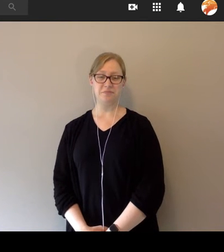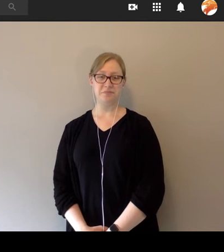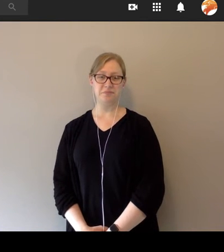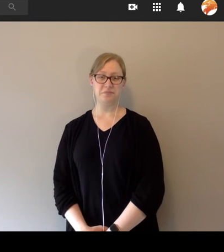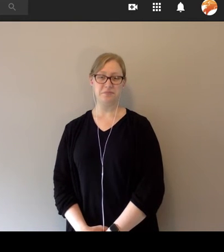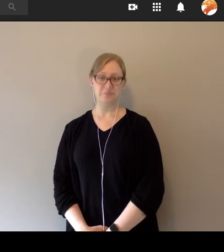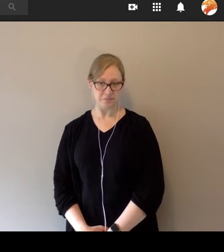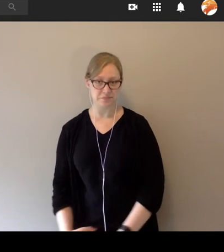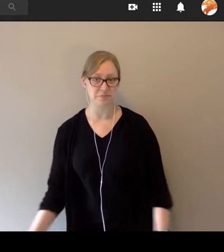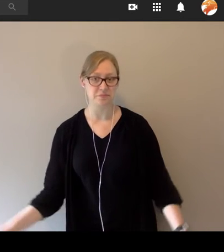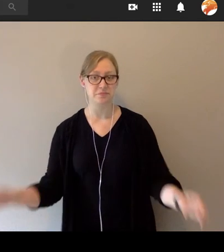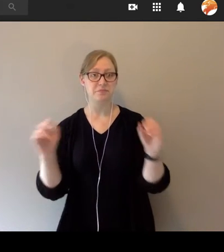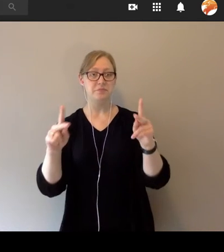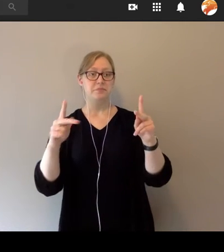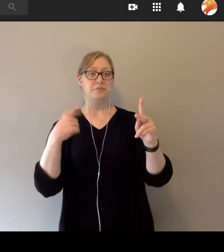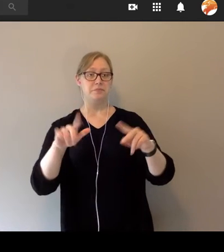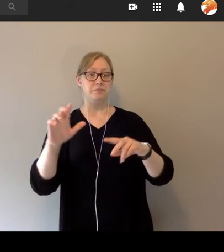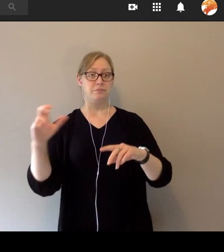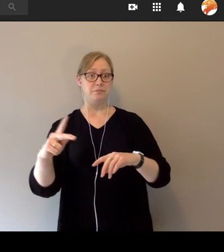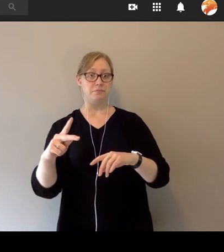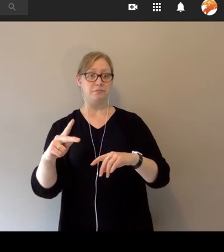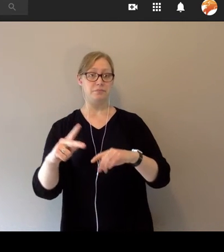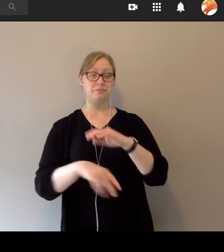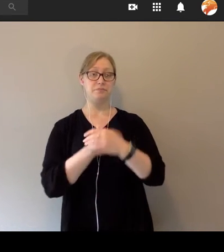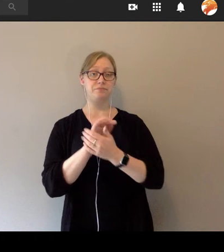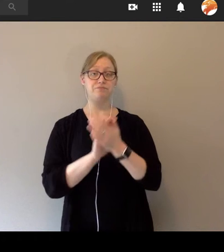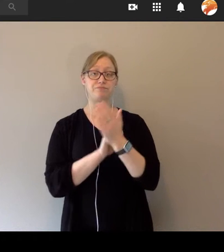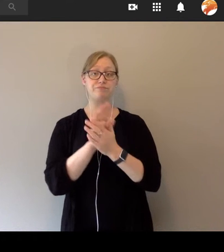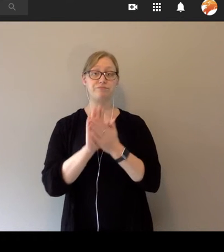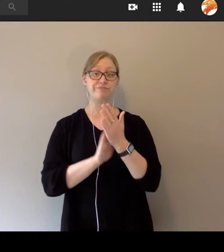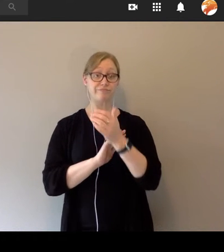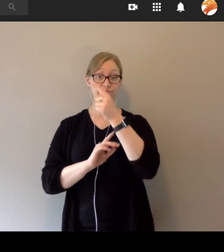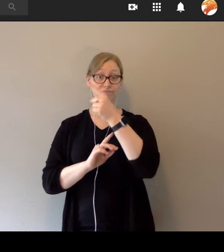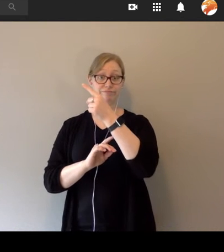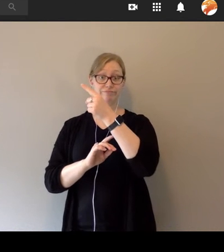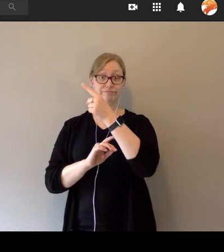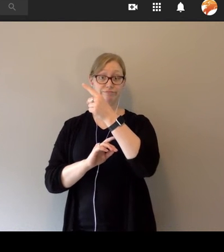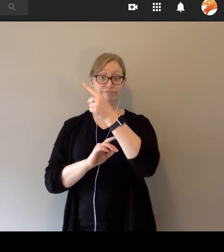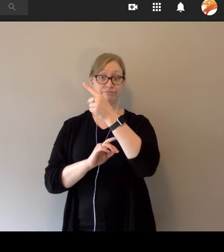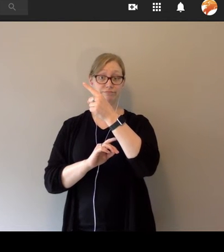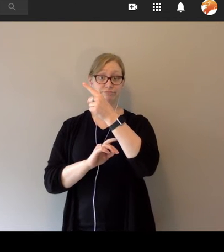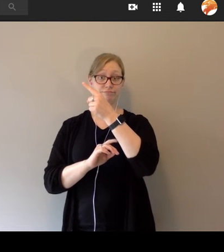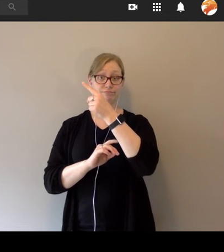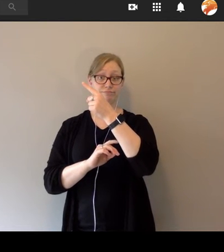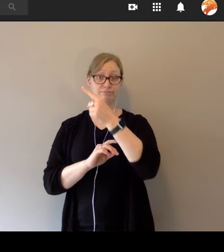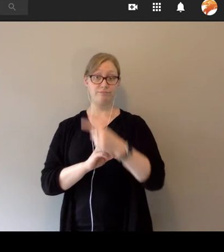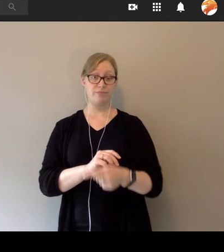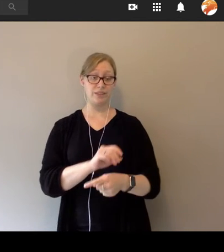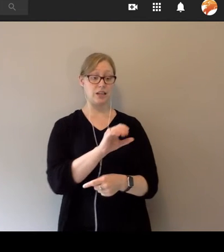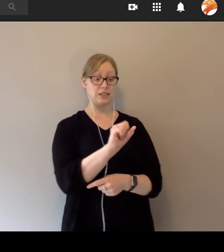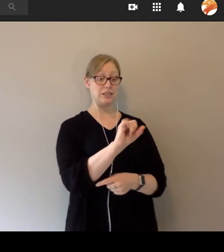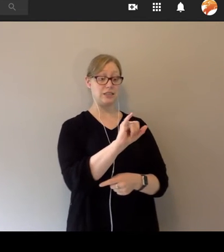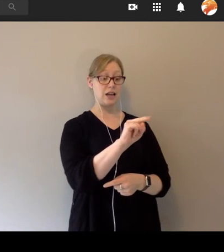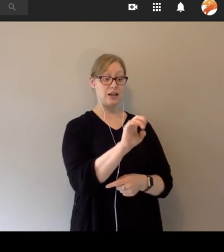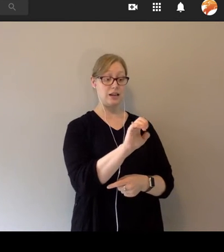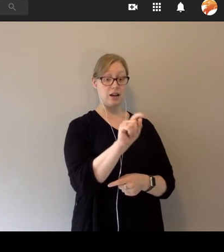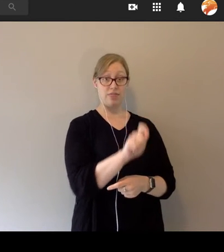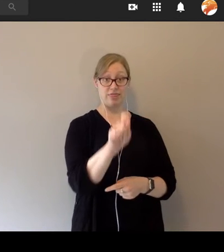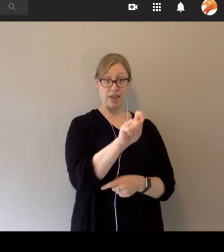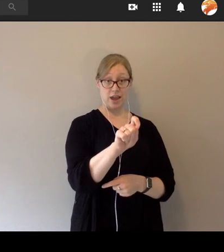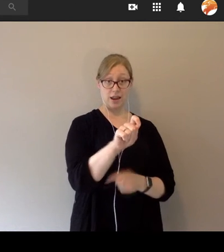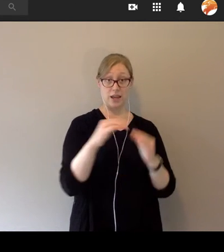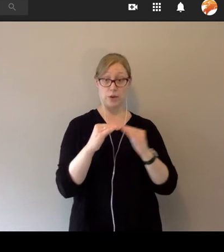All right, we're back. All right, so the first one we have is the sine of theta is the cosine of theta plus 10. So our reasoning is